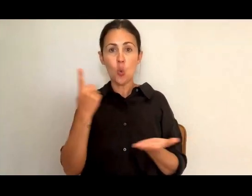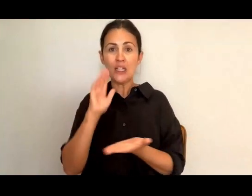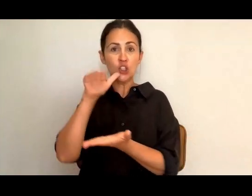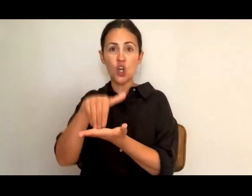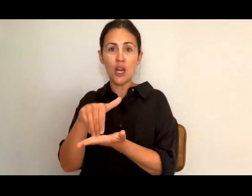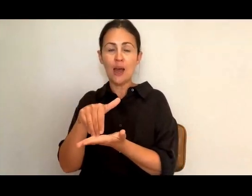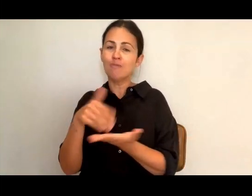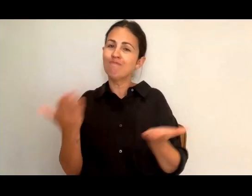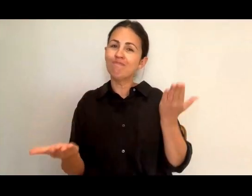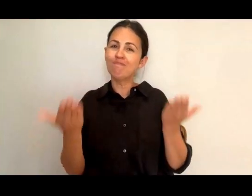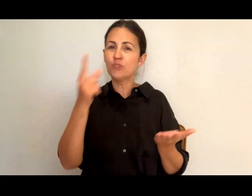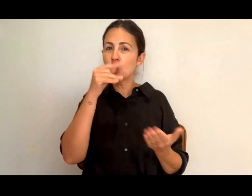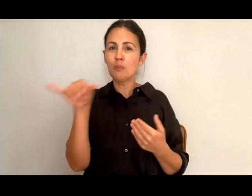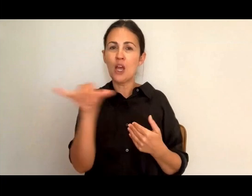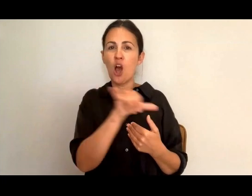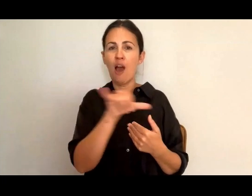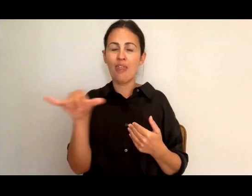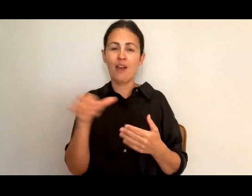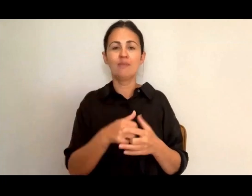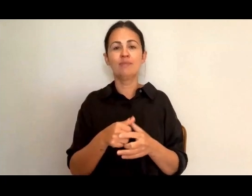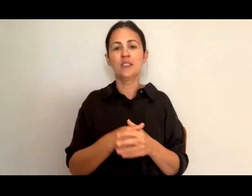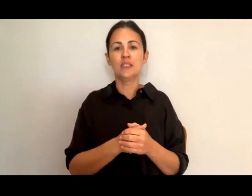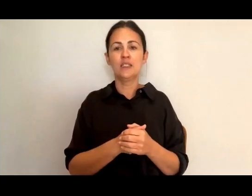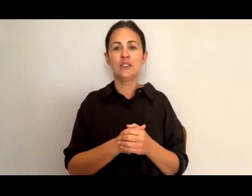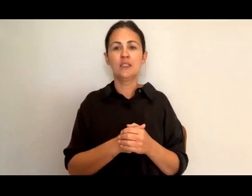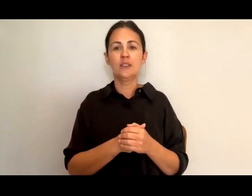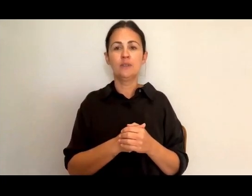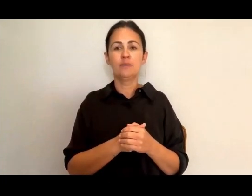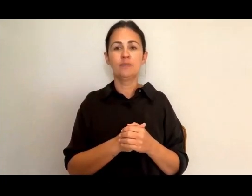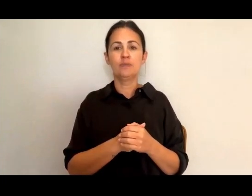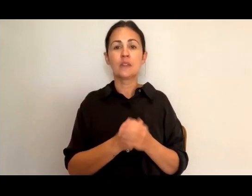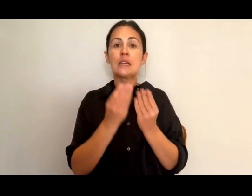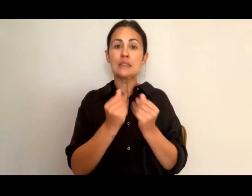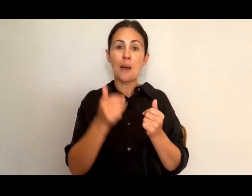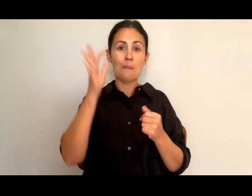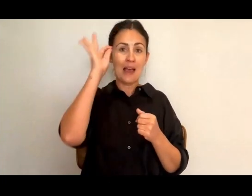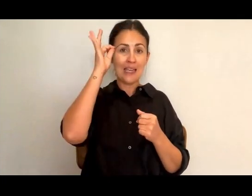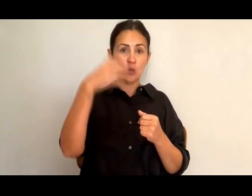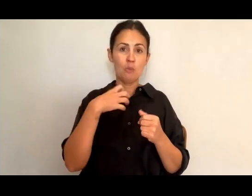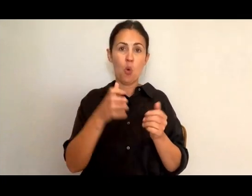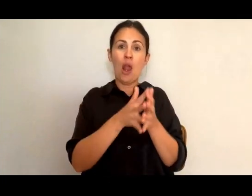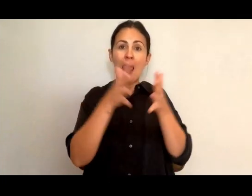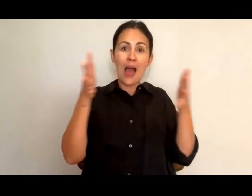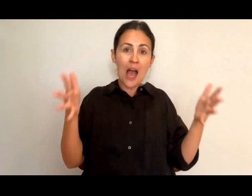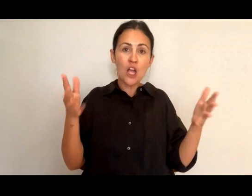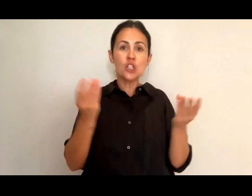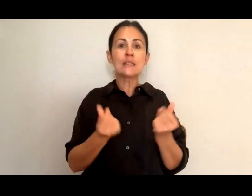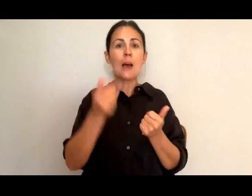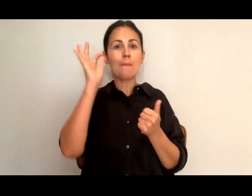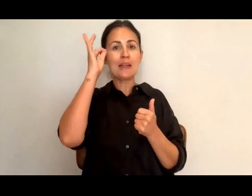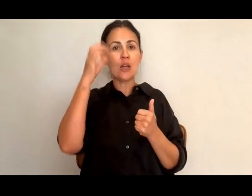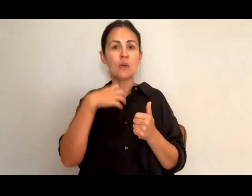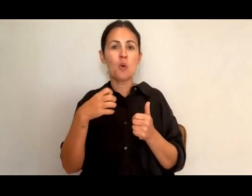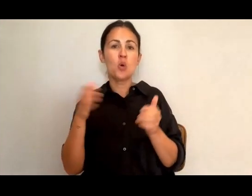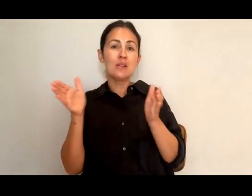costs. In terms of equity between larger and smaller councils, and even the tyranny of distance for our far-flung councils, there are some